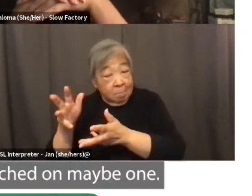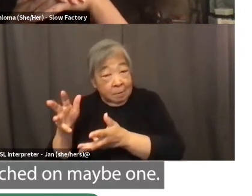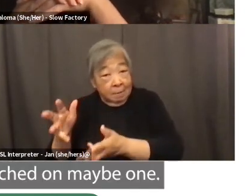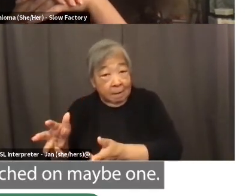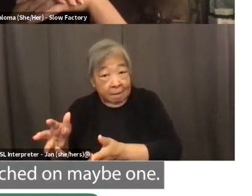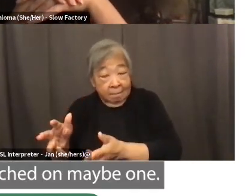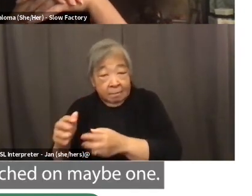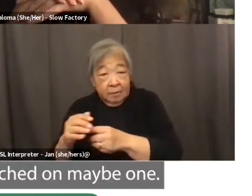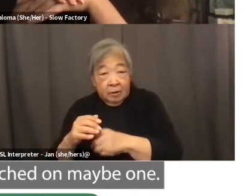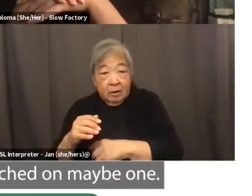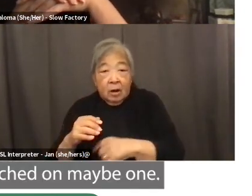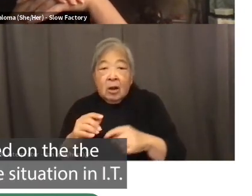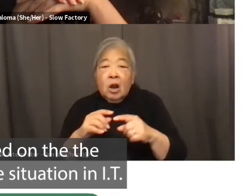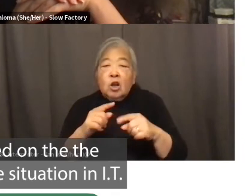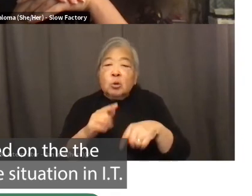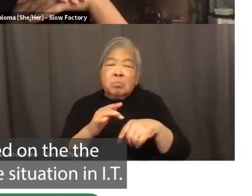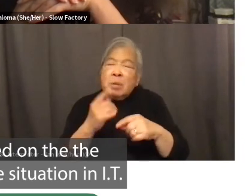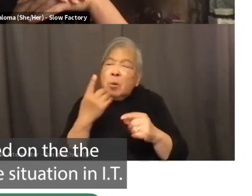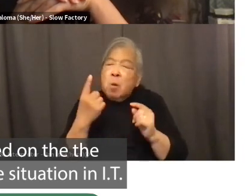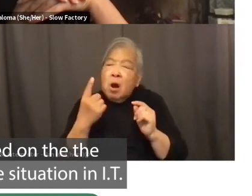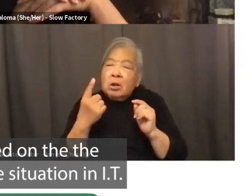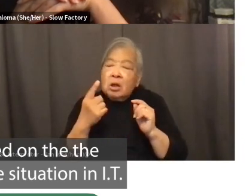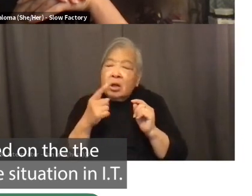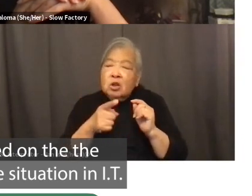know, you touched on maybe one. You touched on